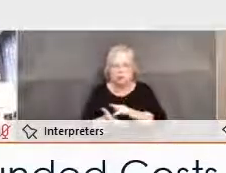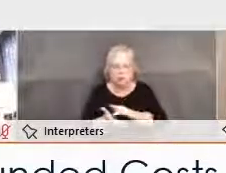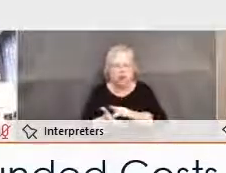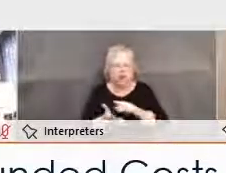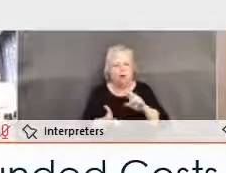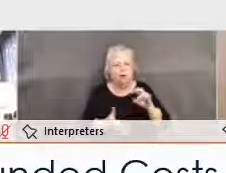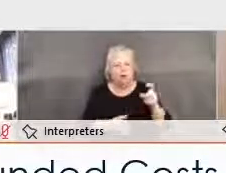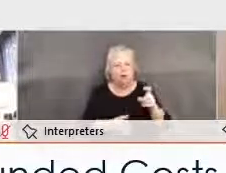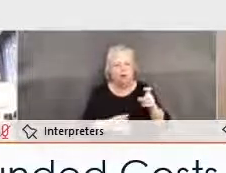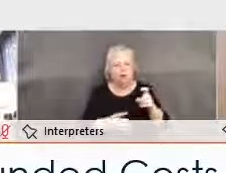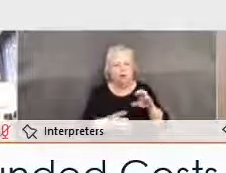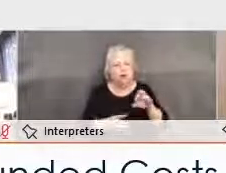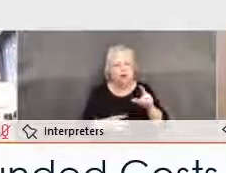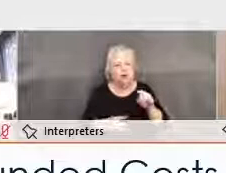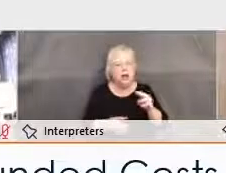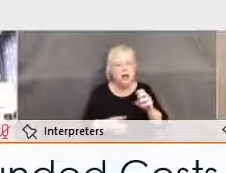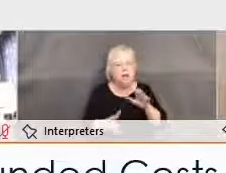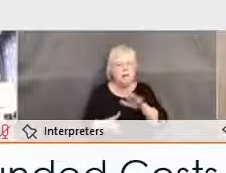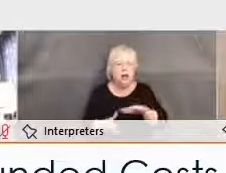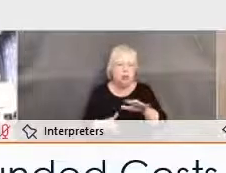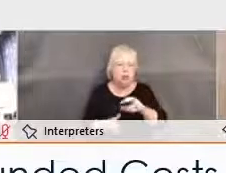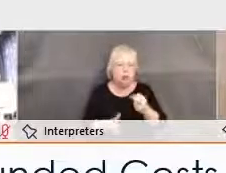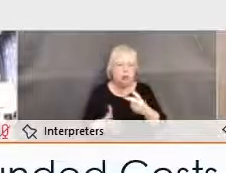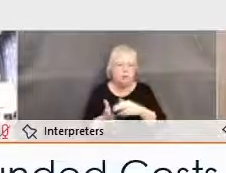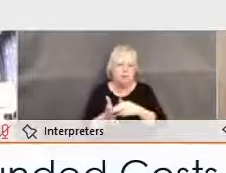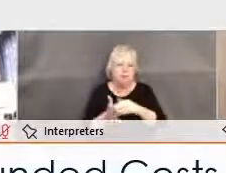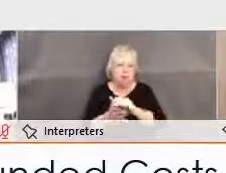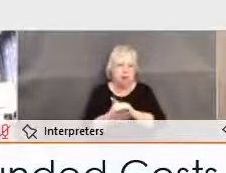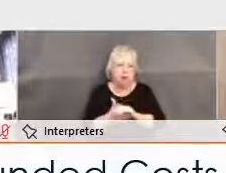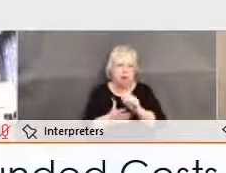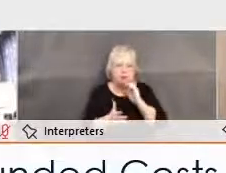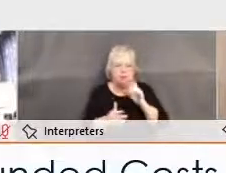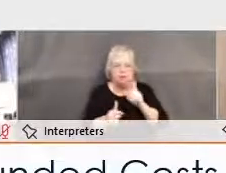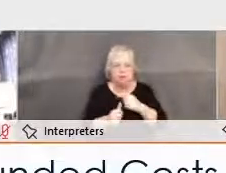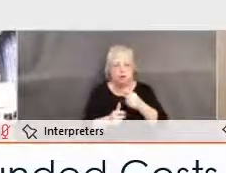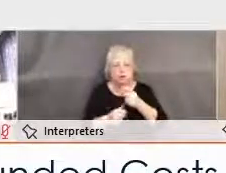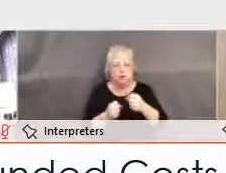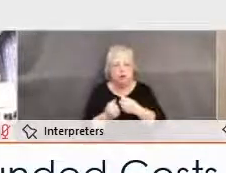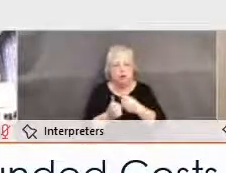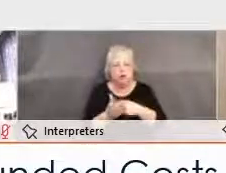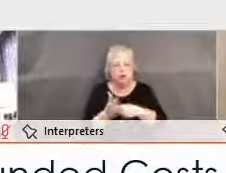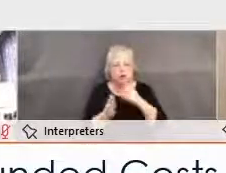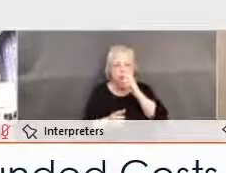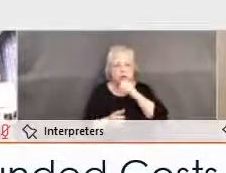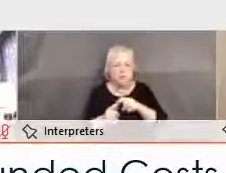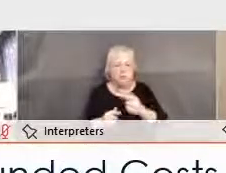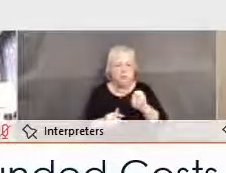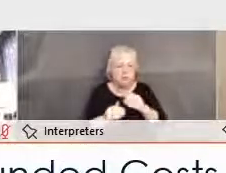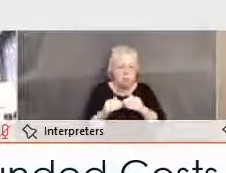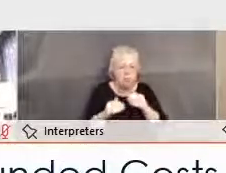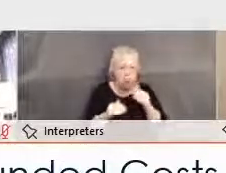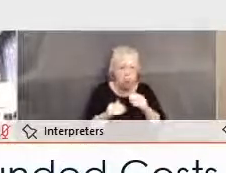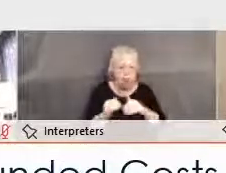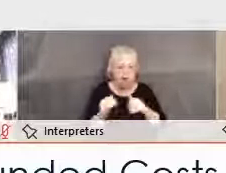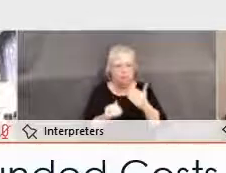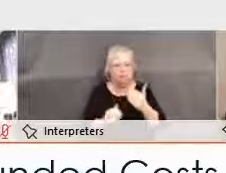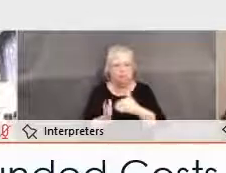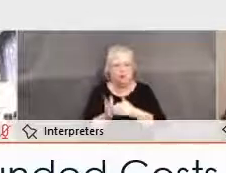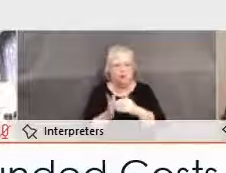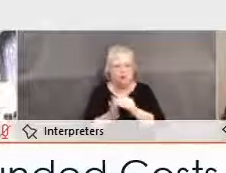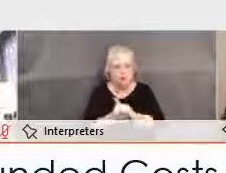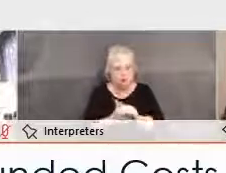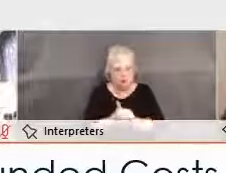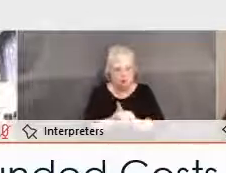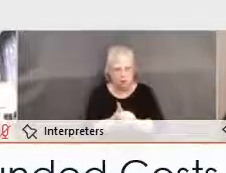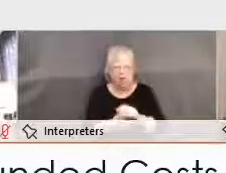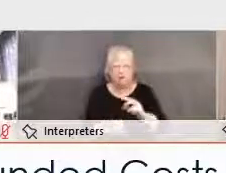be approximately $12 million for a total expected first-year cost of a little over $15 million. If you look back on the previous